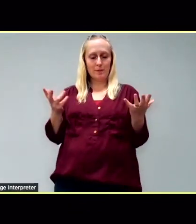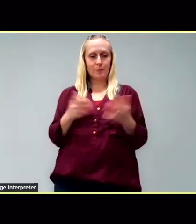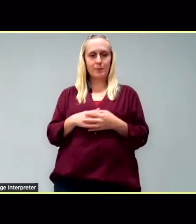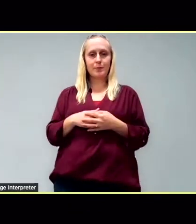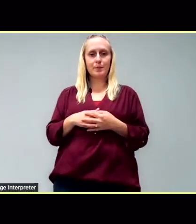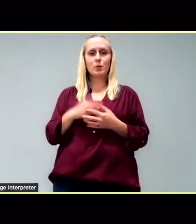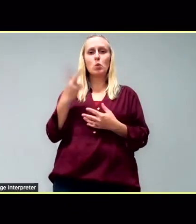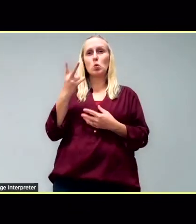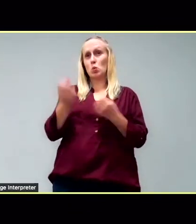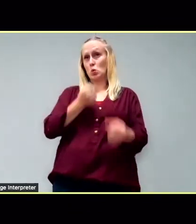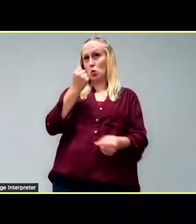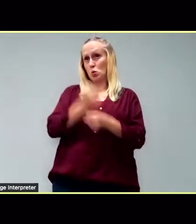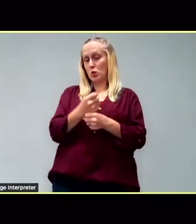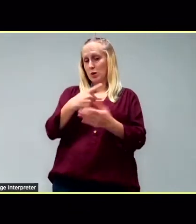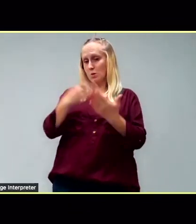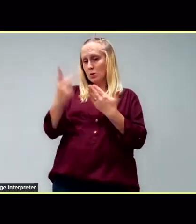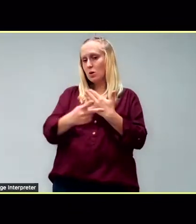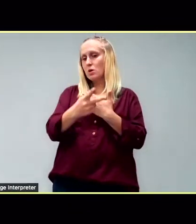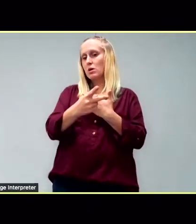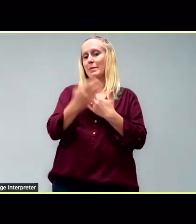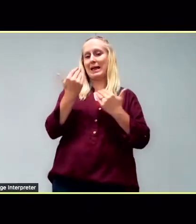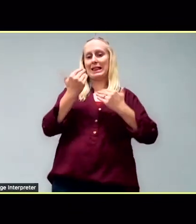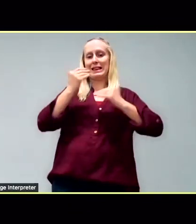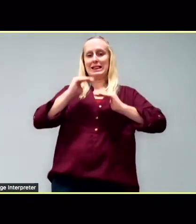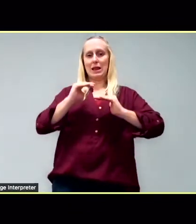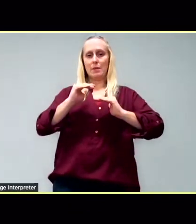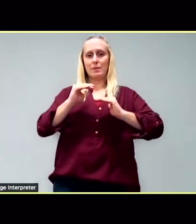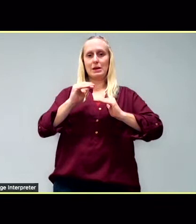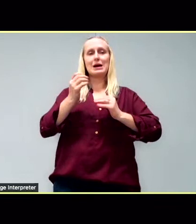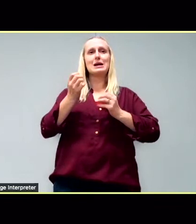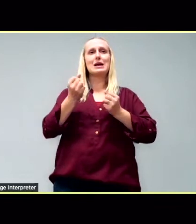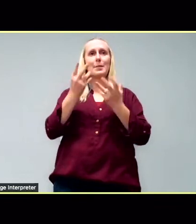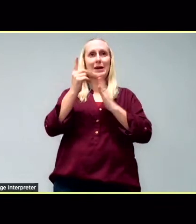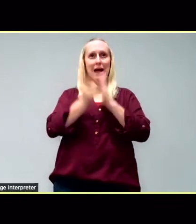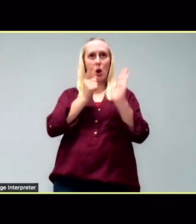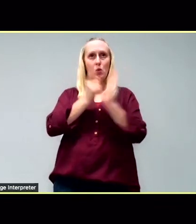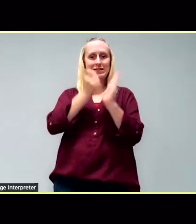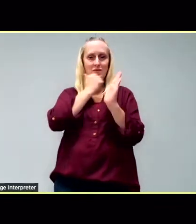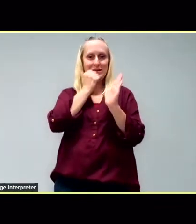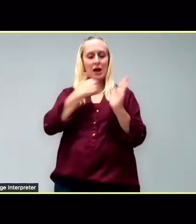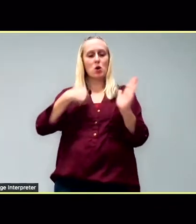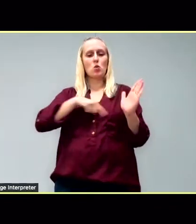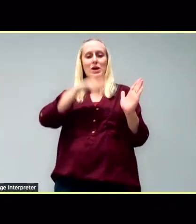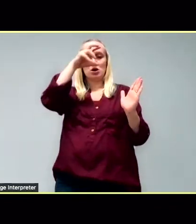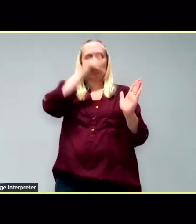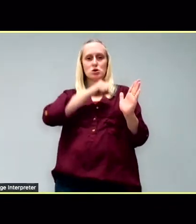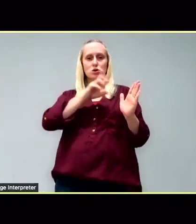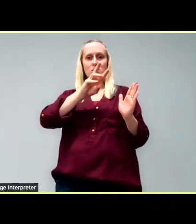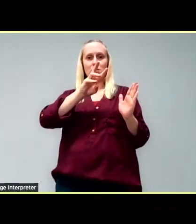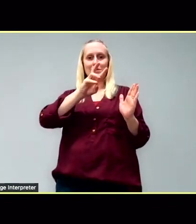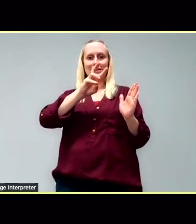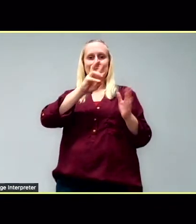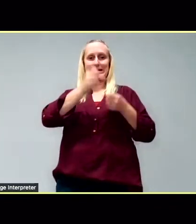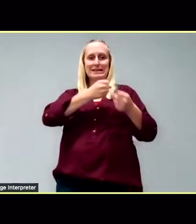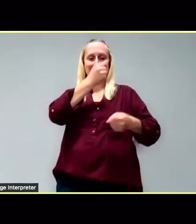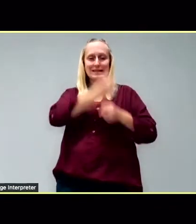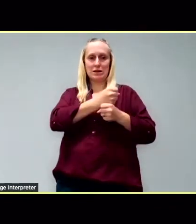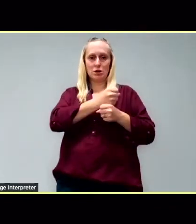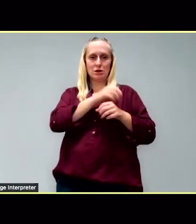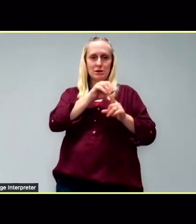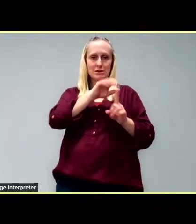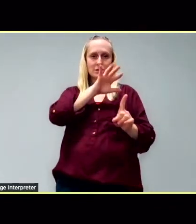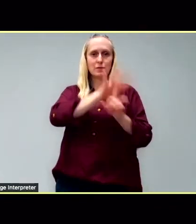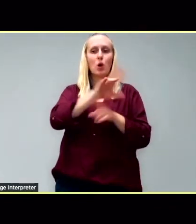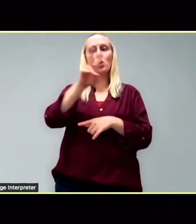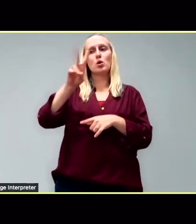only a 2-year program and it's only limited in terms of hours a day that they're on site, we assumed 6 years of exposure, 250 days